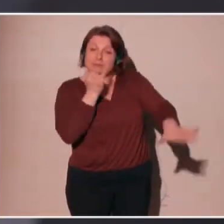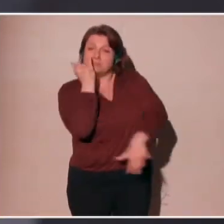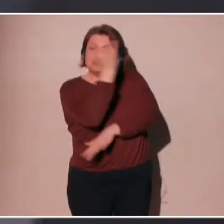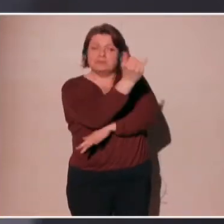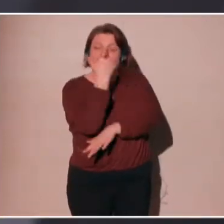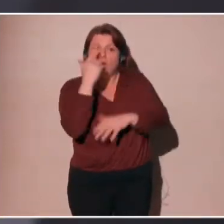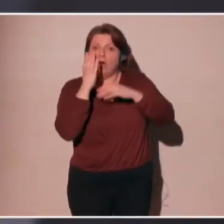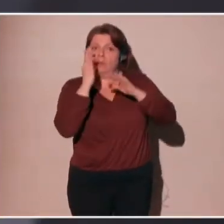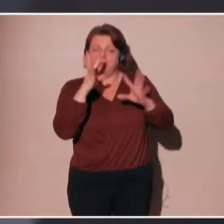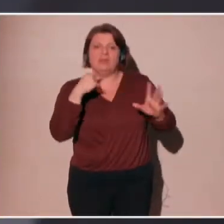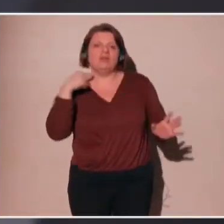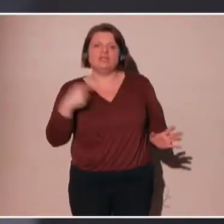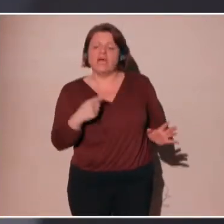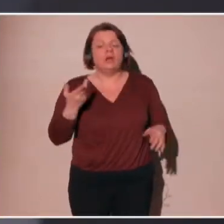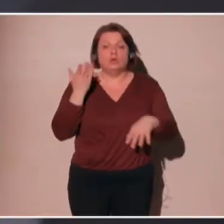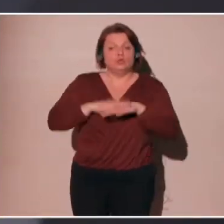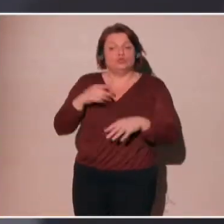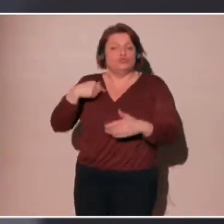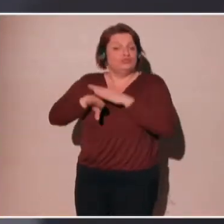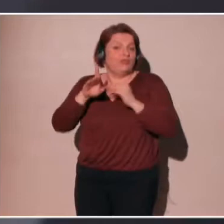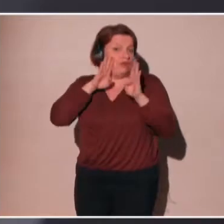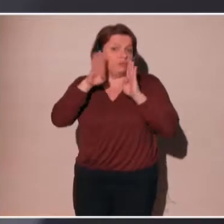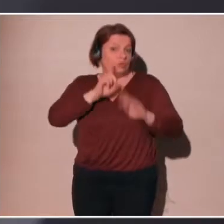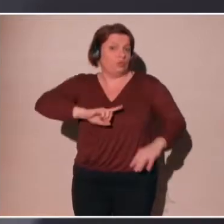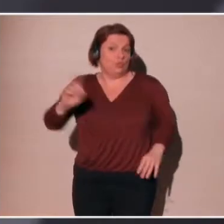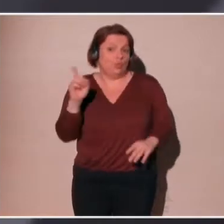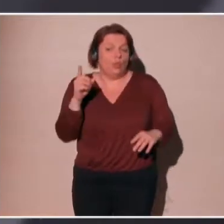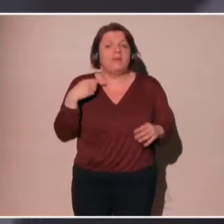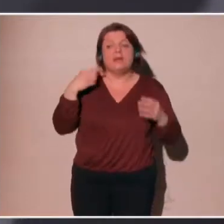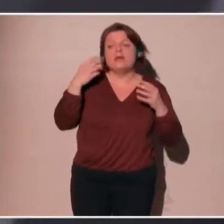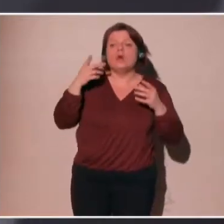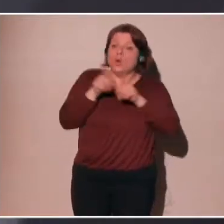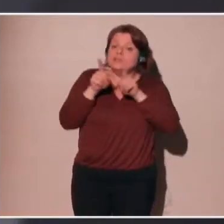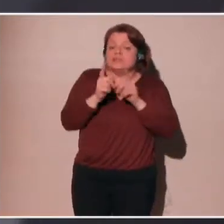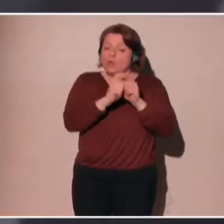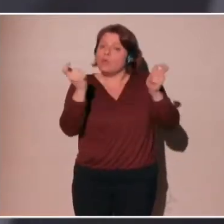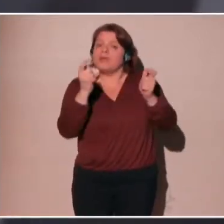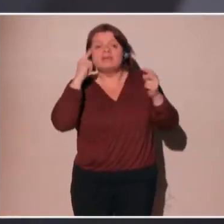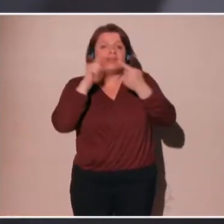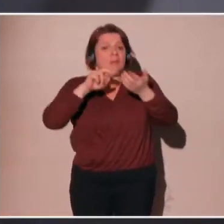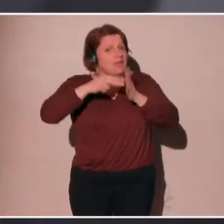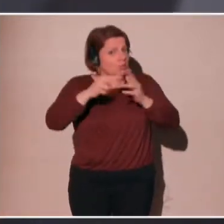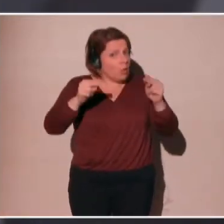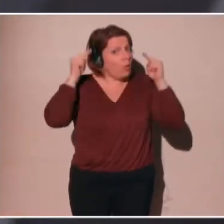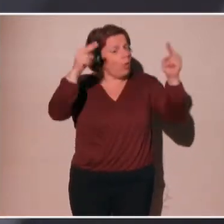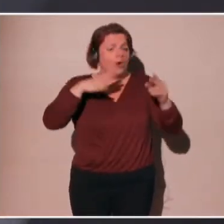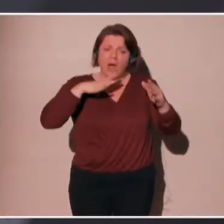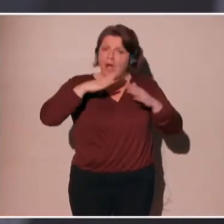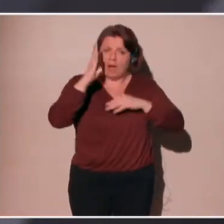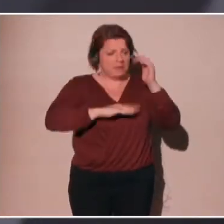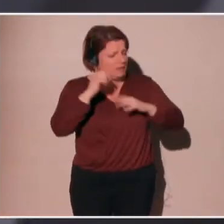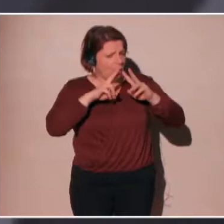if you remain in the lab. That's not how it works in Facebook, for example. Lots of high-tech companies